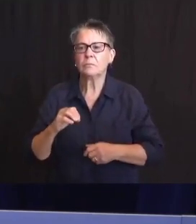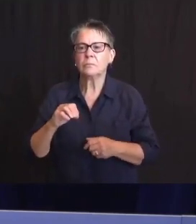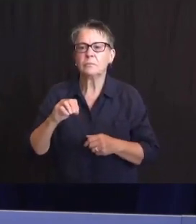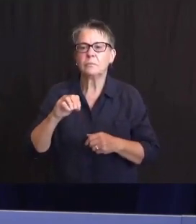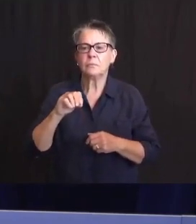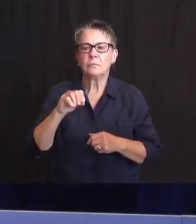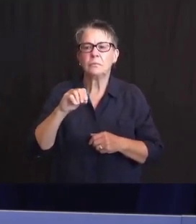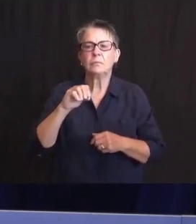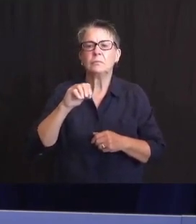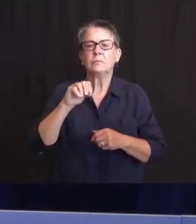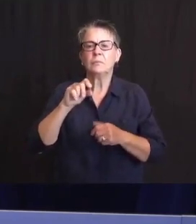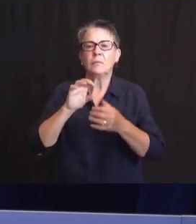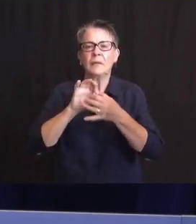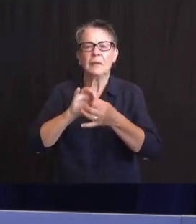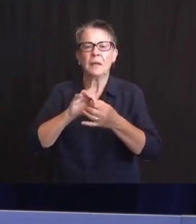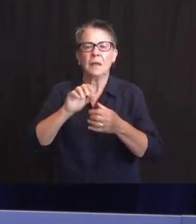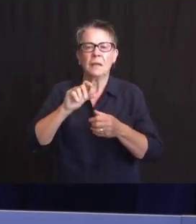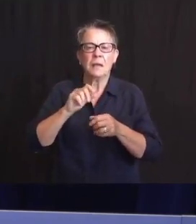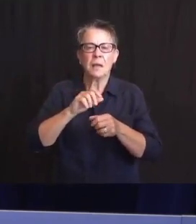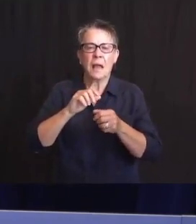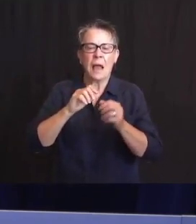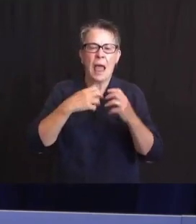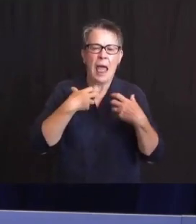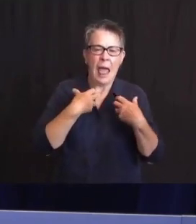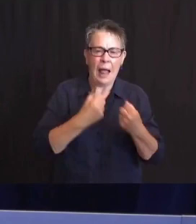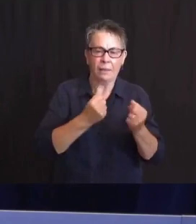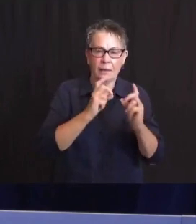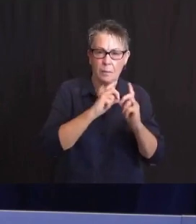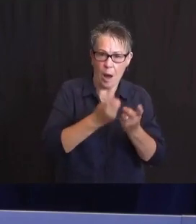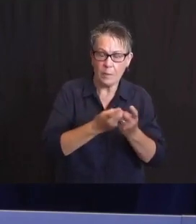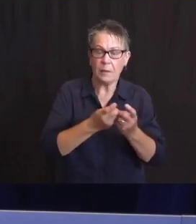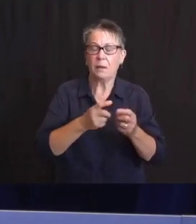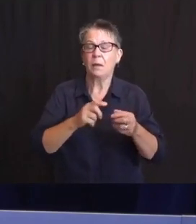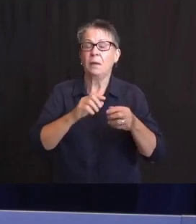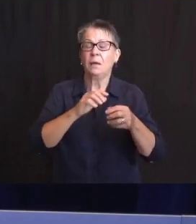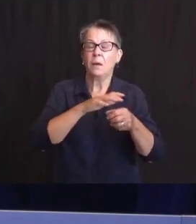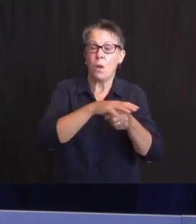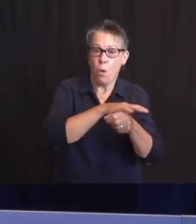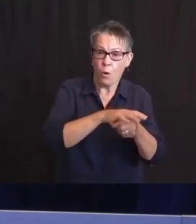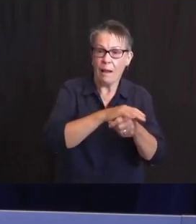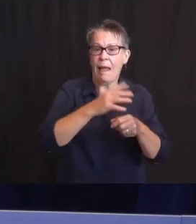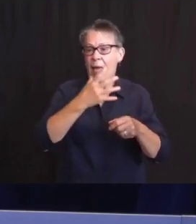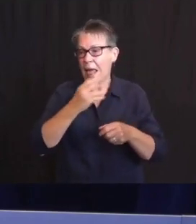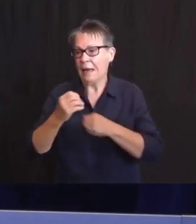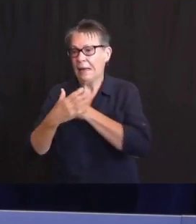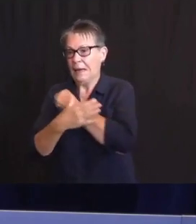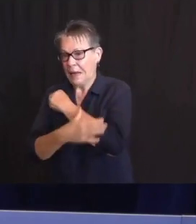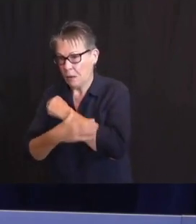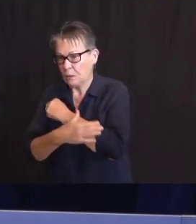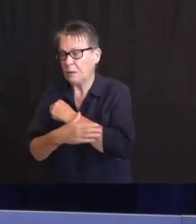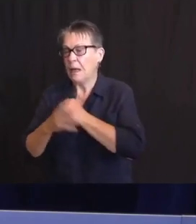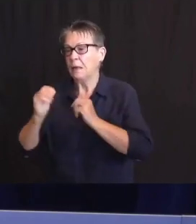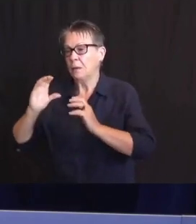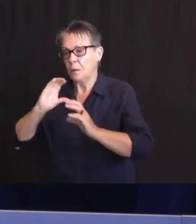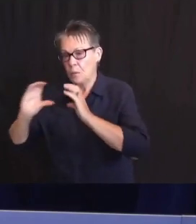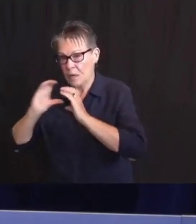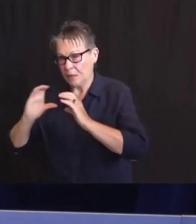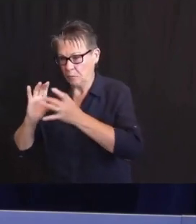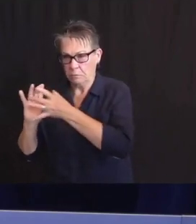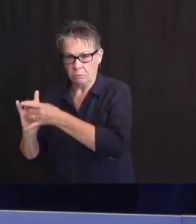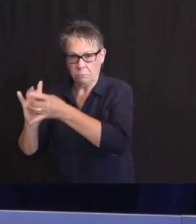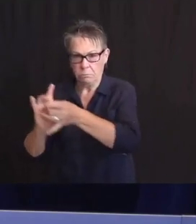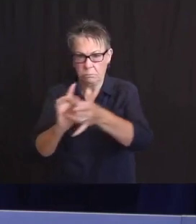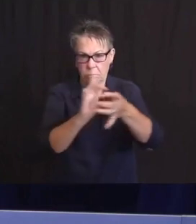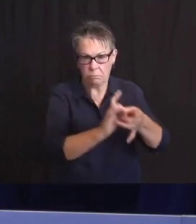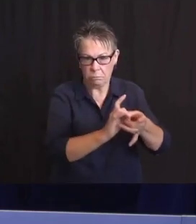LINCS stands for Local Information Network and Communication Systems. This funding will allow these agencies